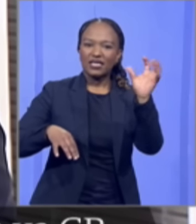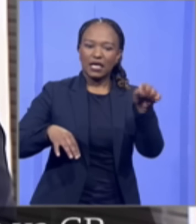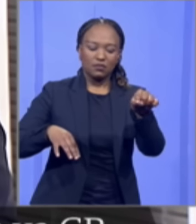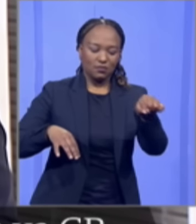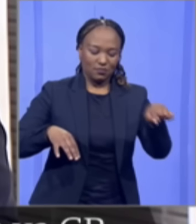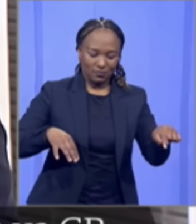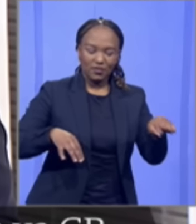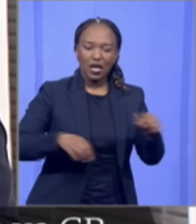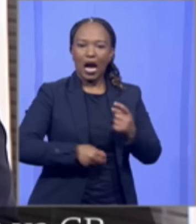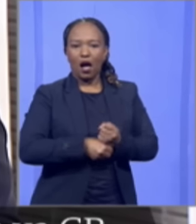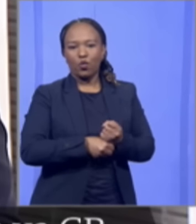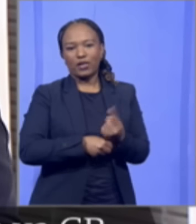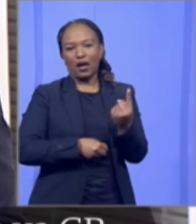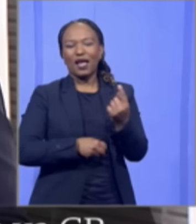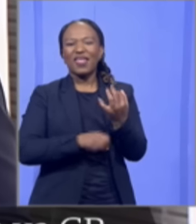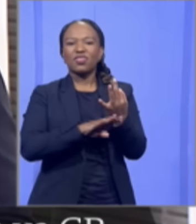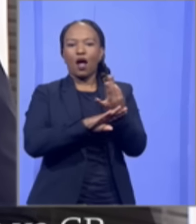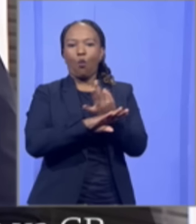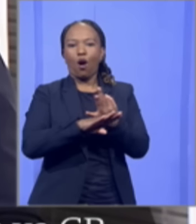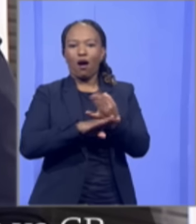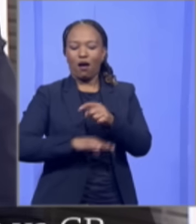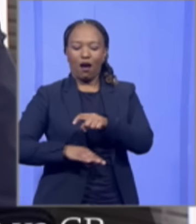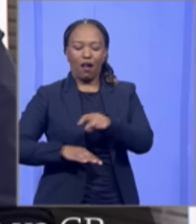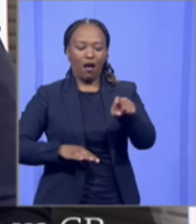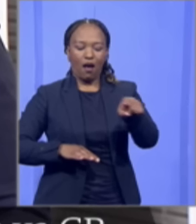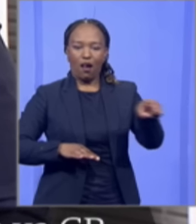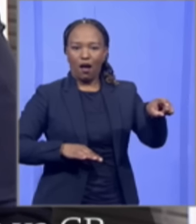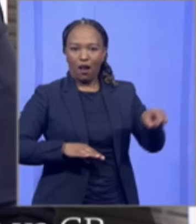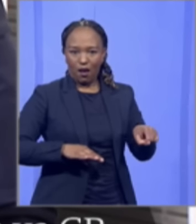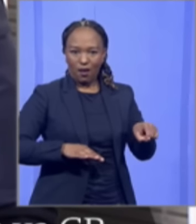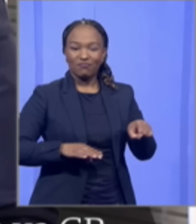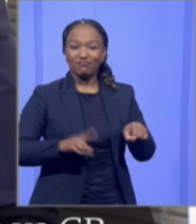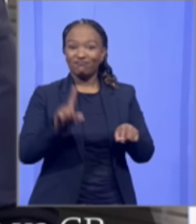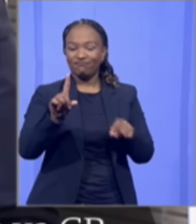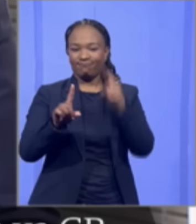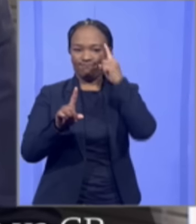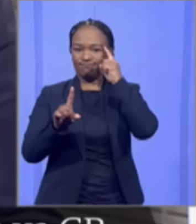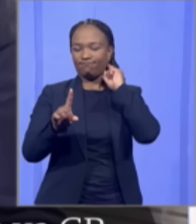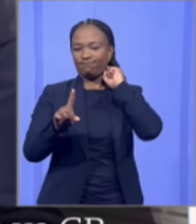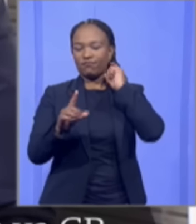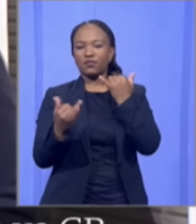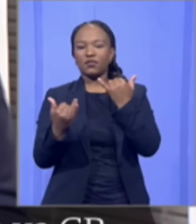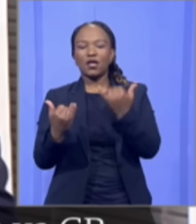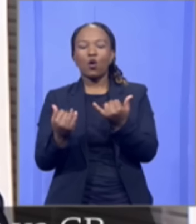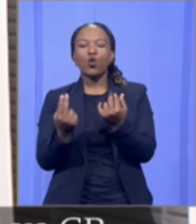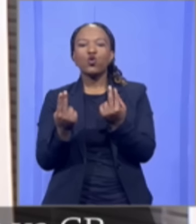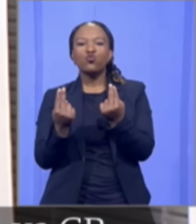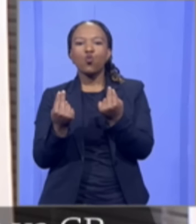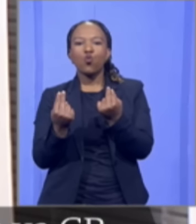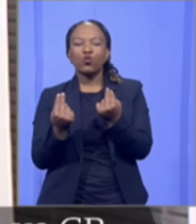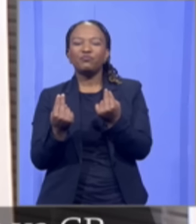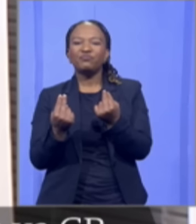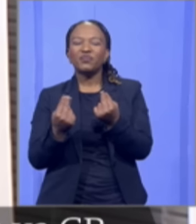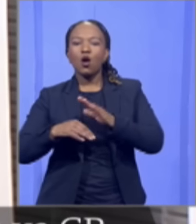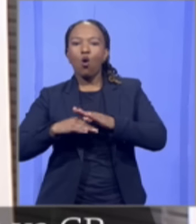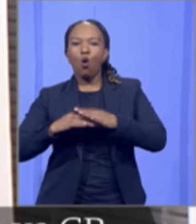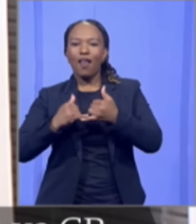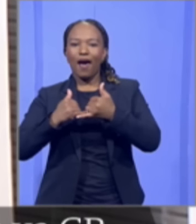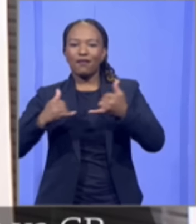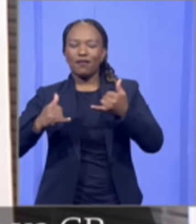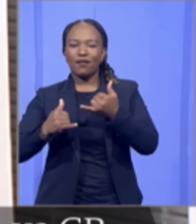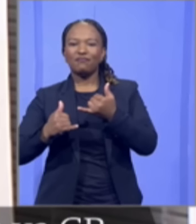Gauteng. Take into consideration the new e-commerce and cargo business. We have the strong